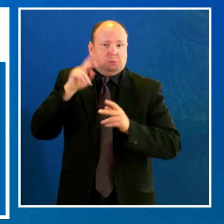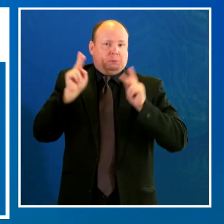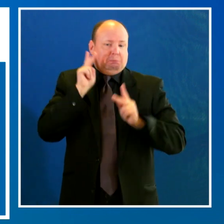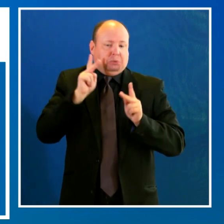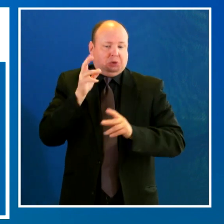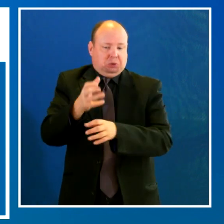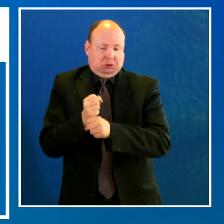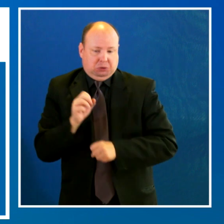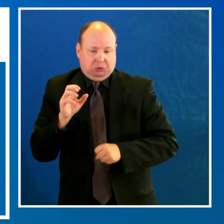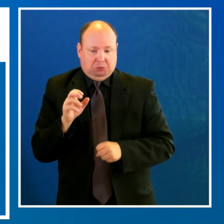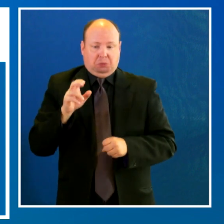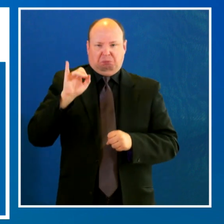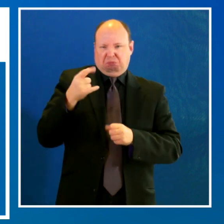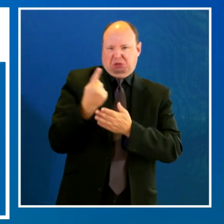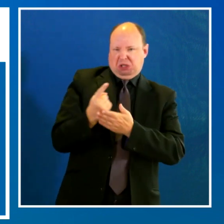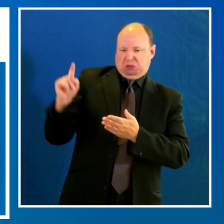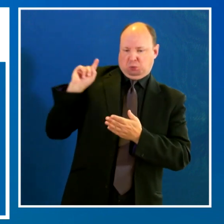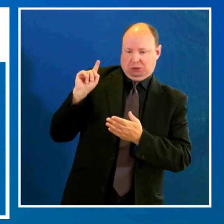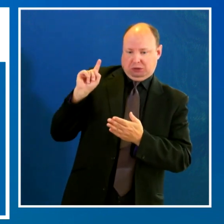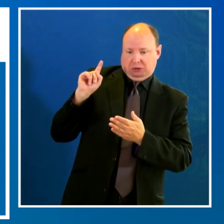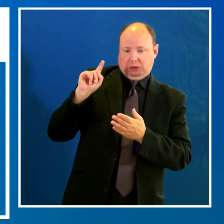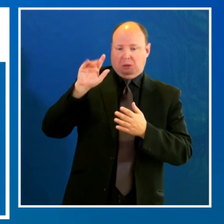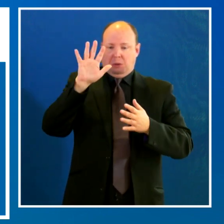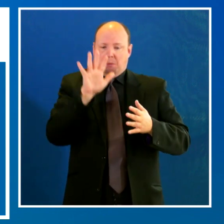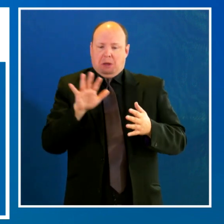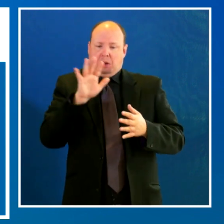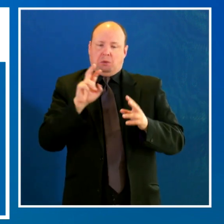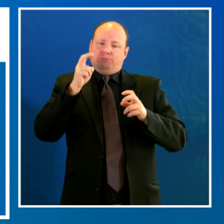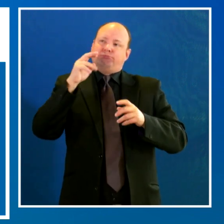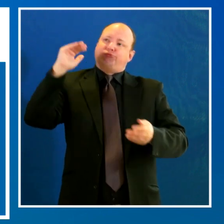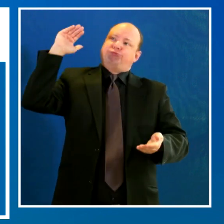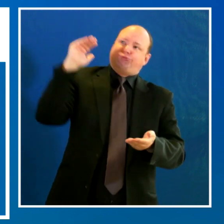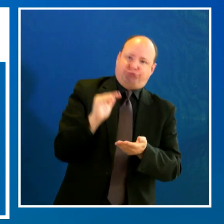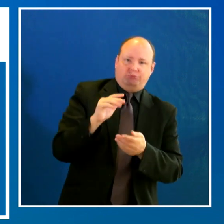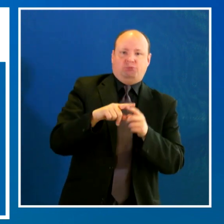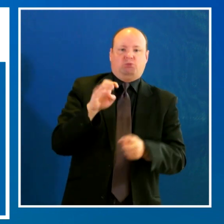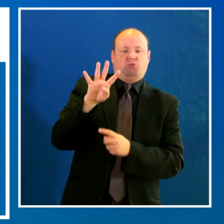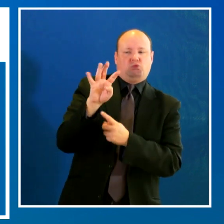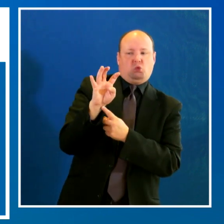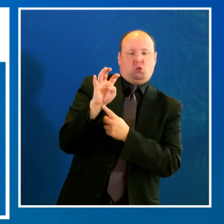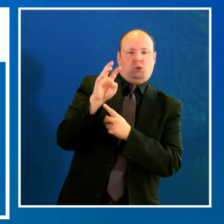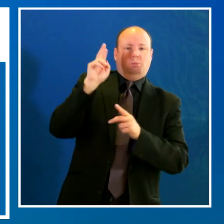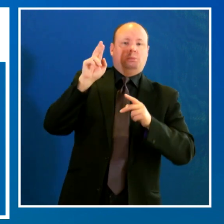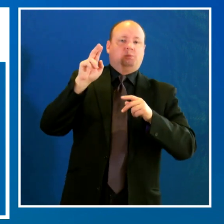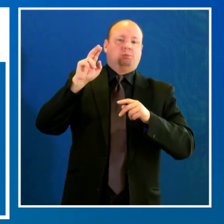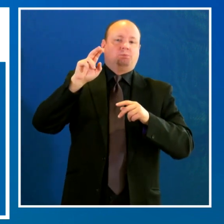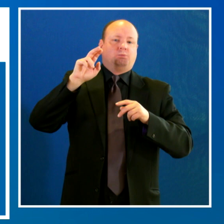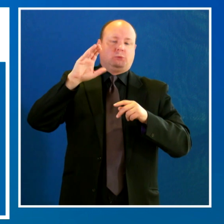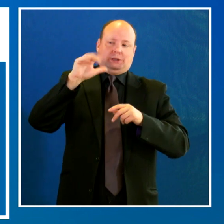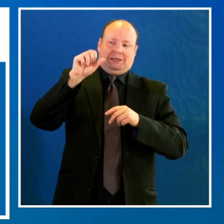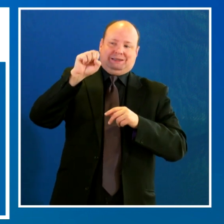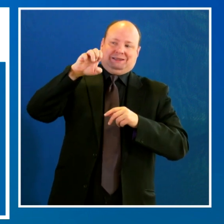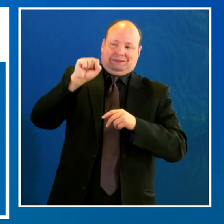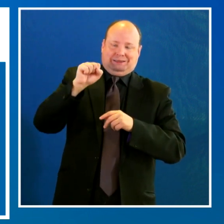100,000 population late last week, down from nearly 400 cases a month